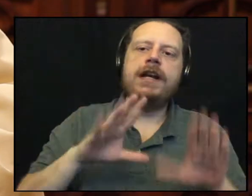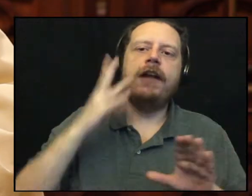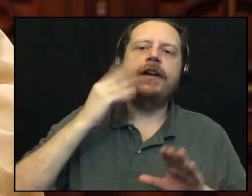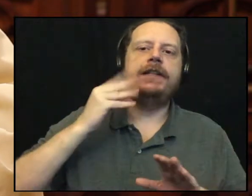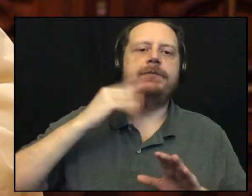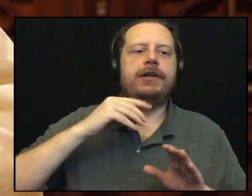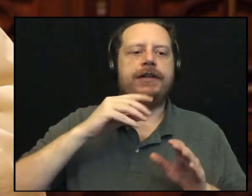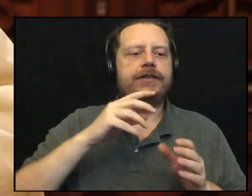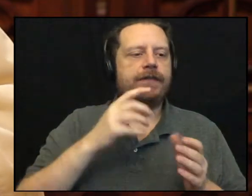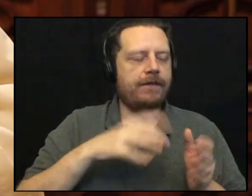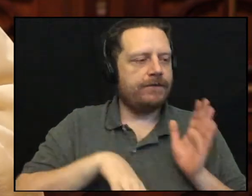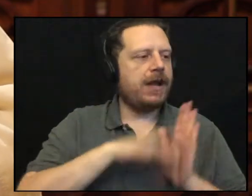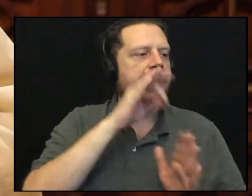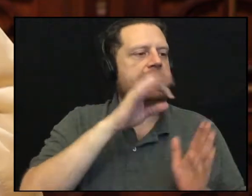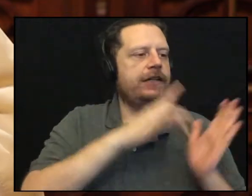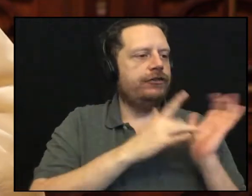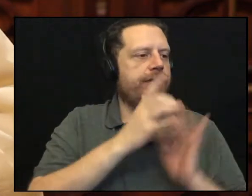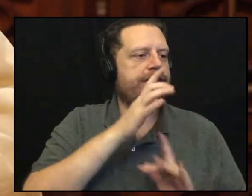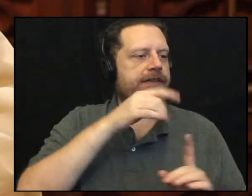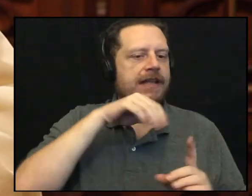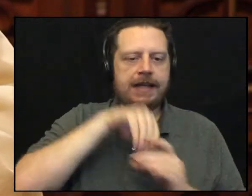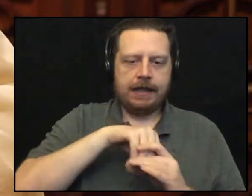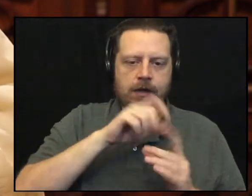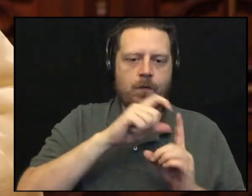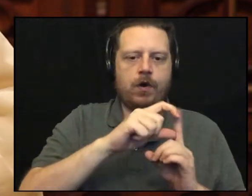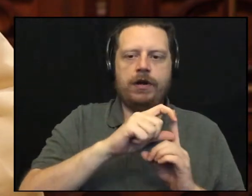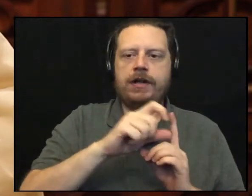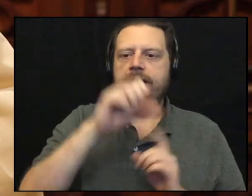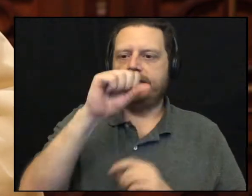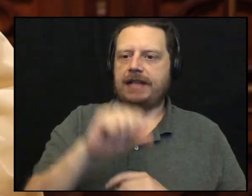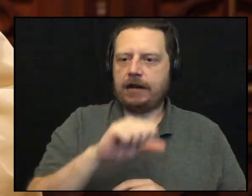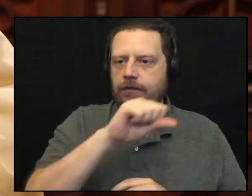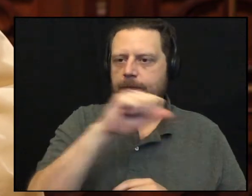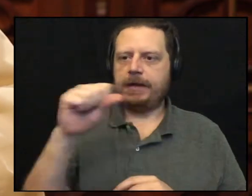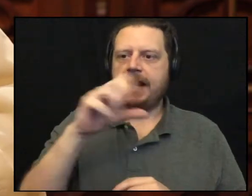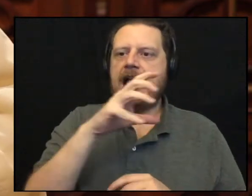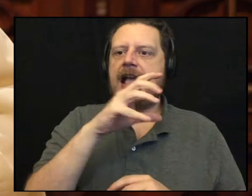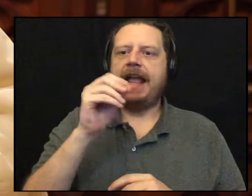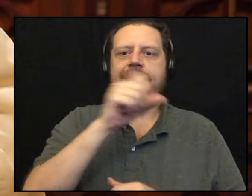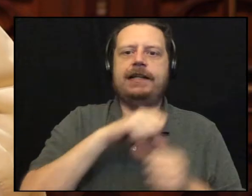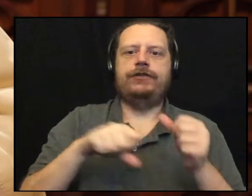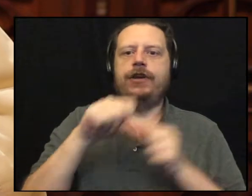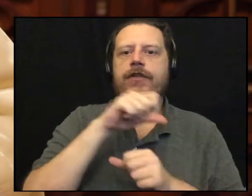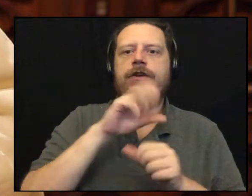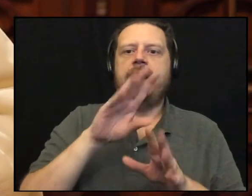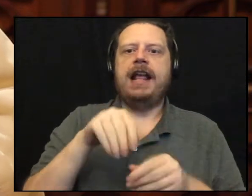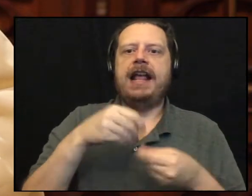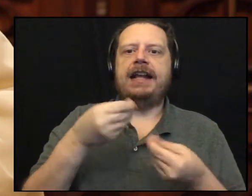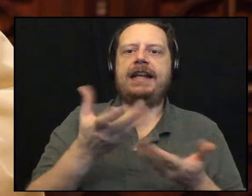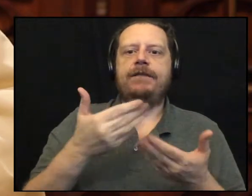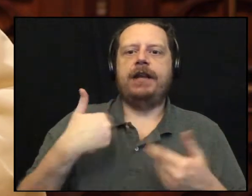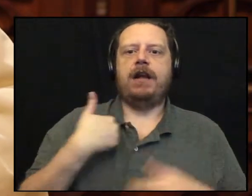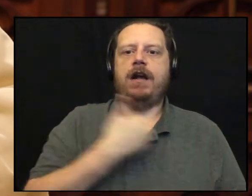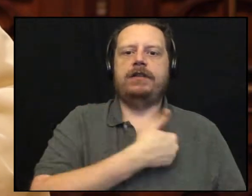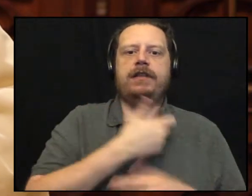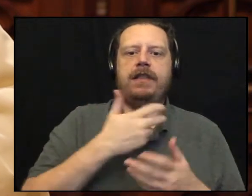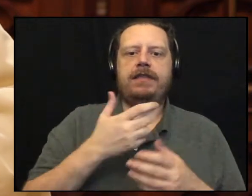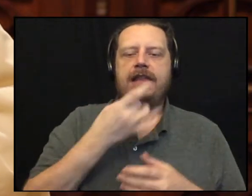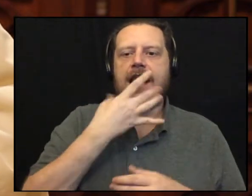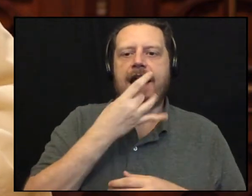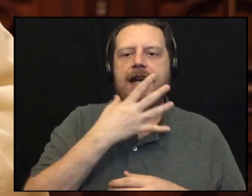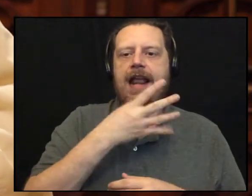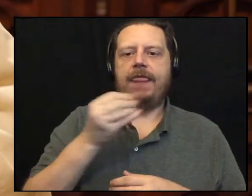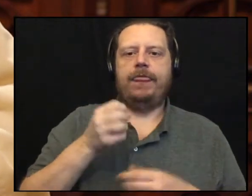Jesus in the Word, in the Sacrament, and in one another, and giving us the light and the way